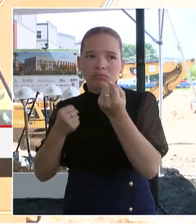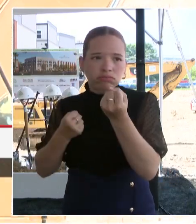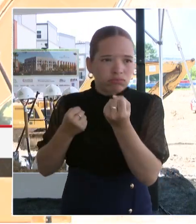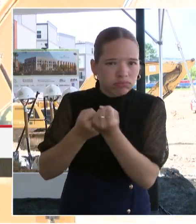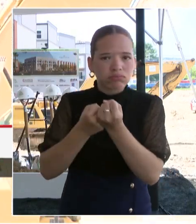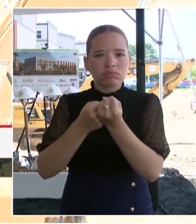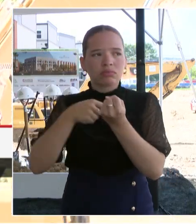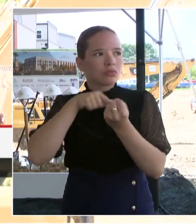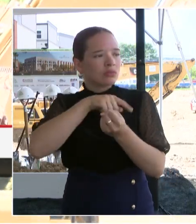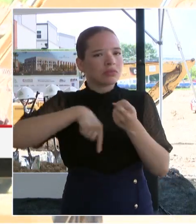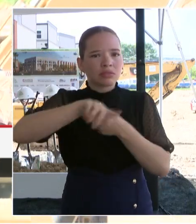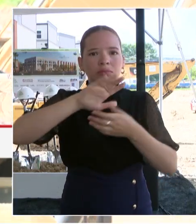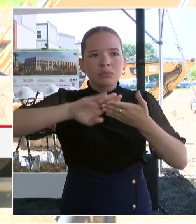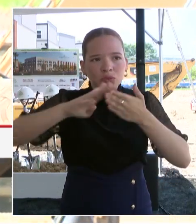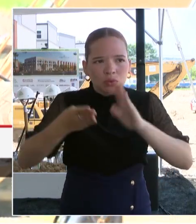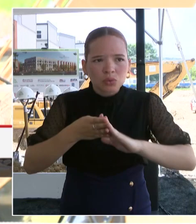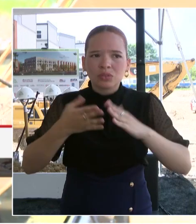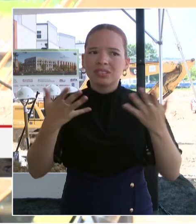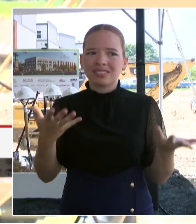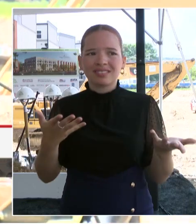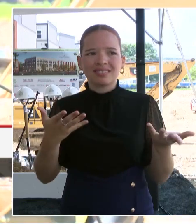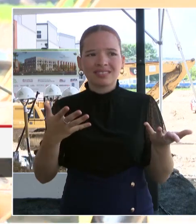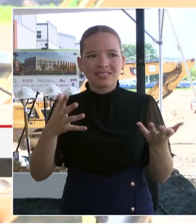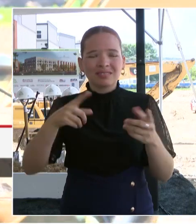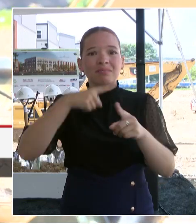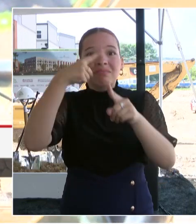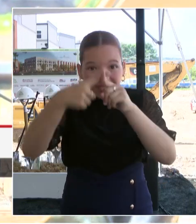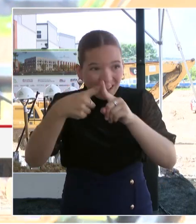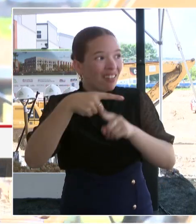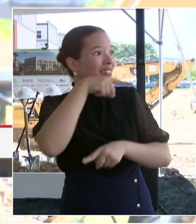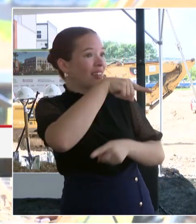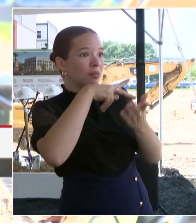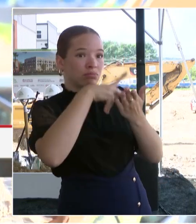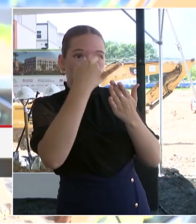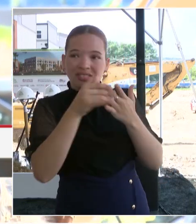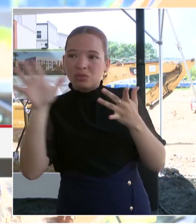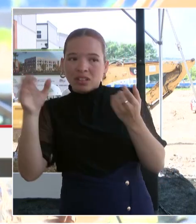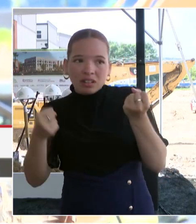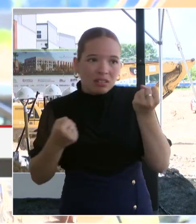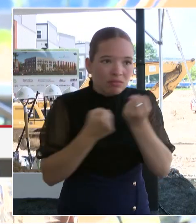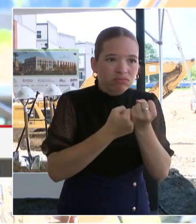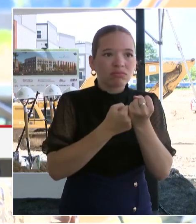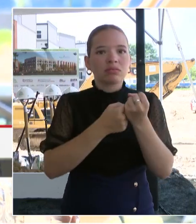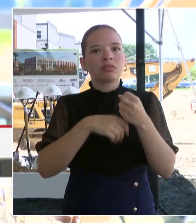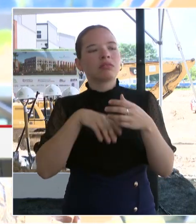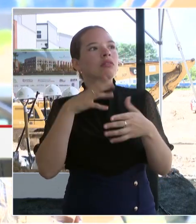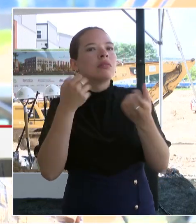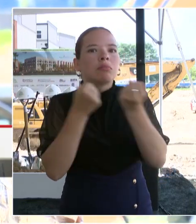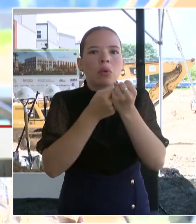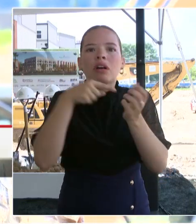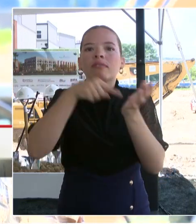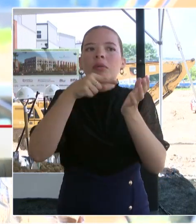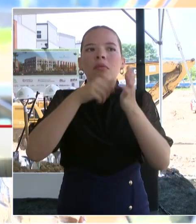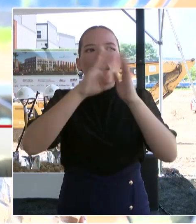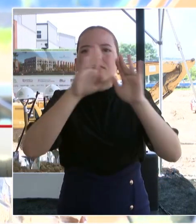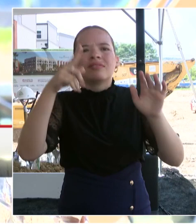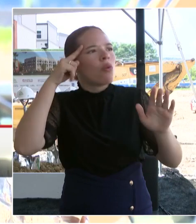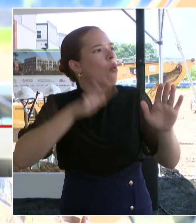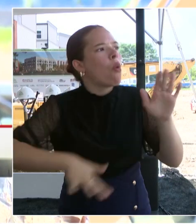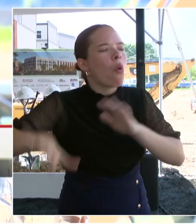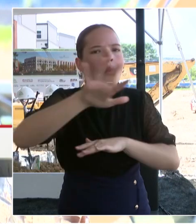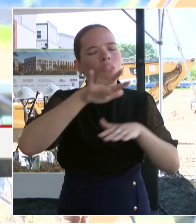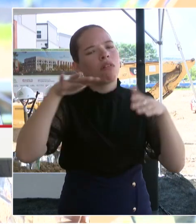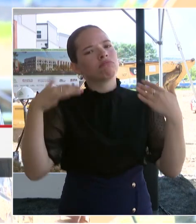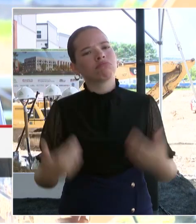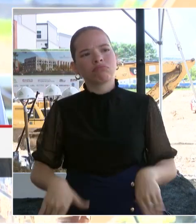your steadfast support for this project, but your steadfast support for affordable housing across the district.